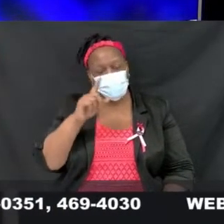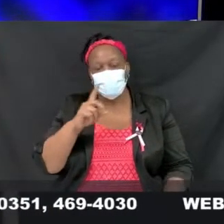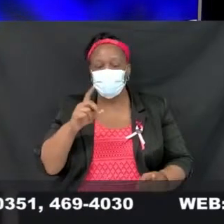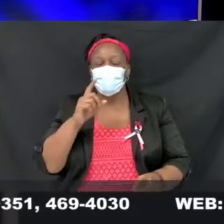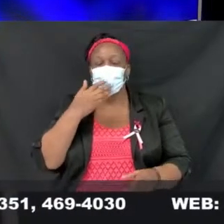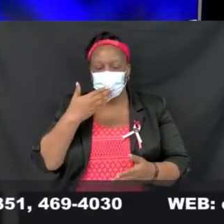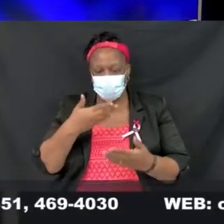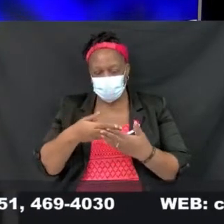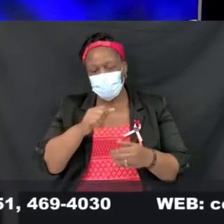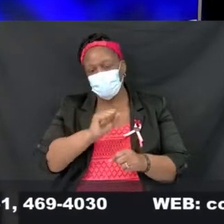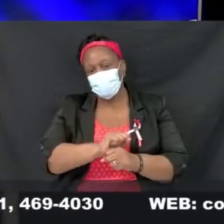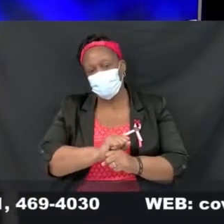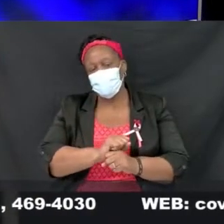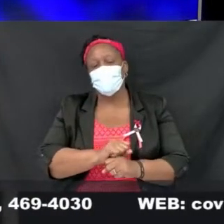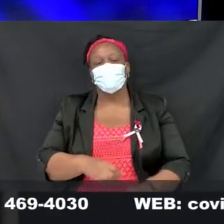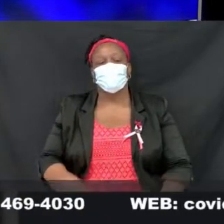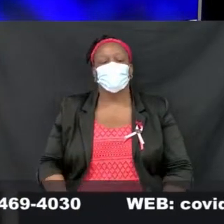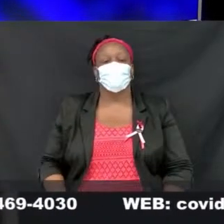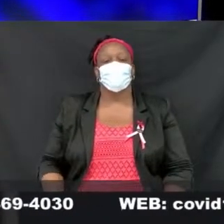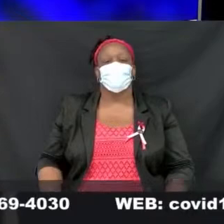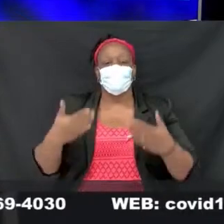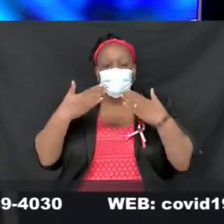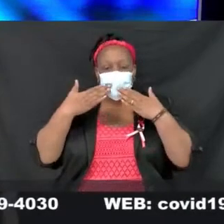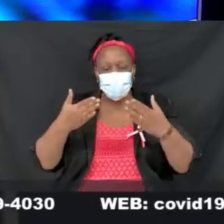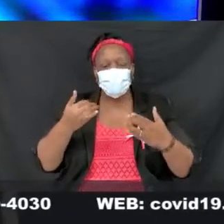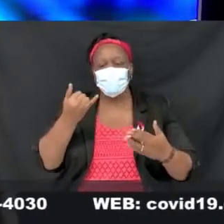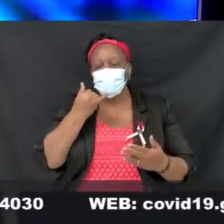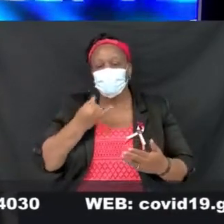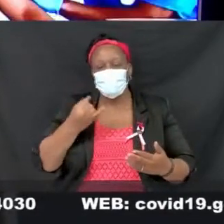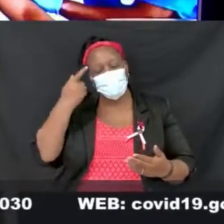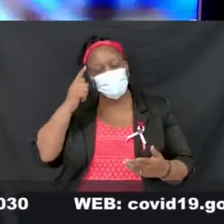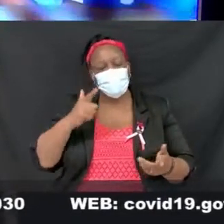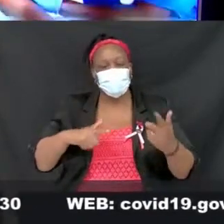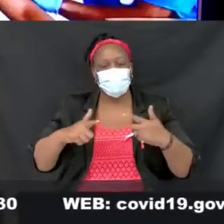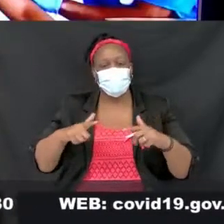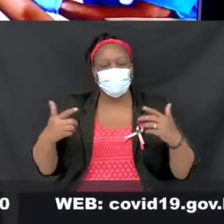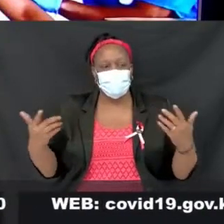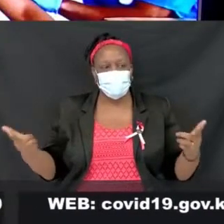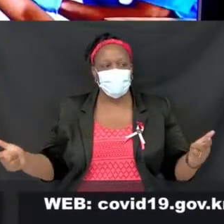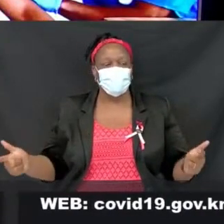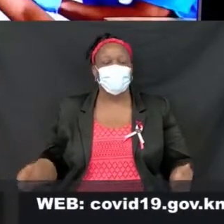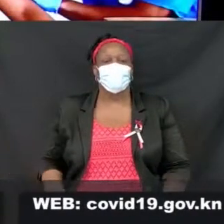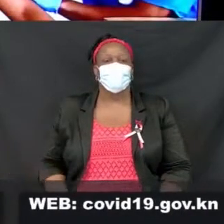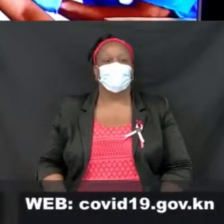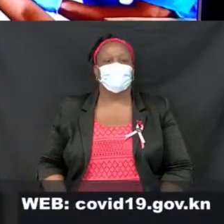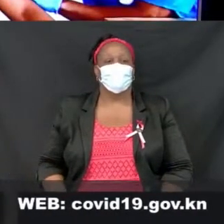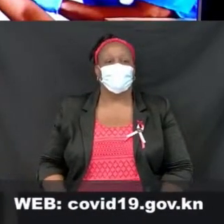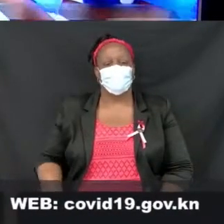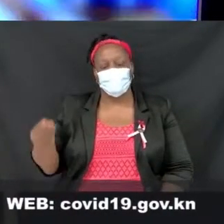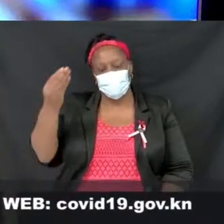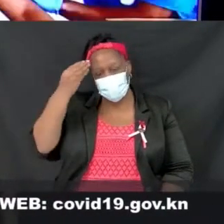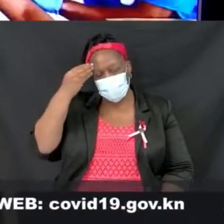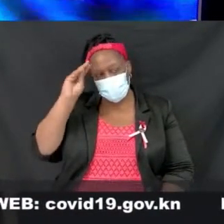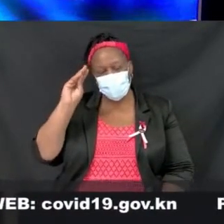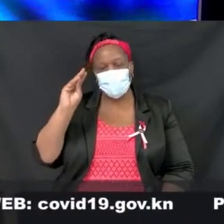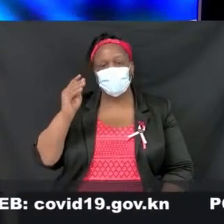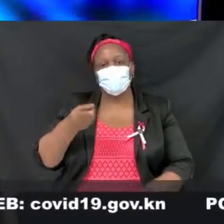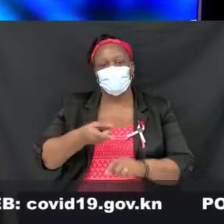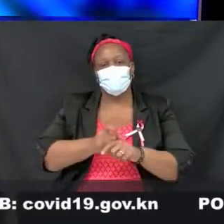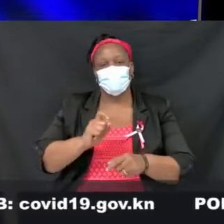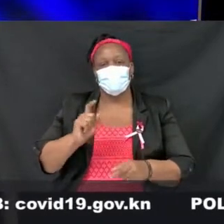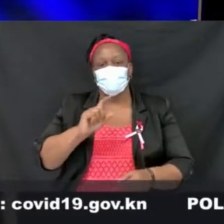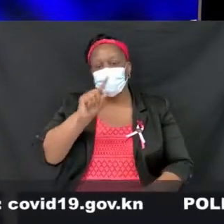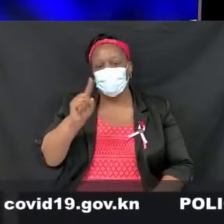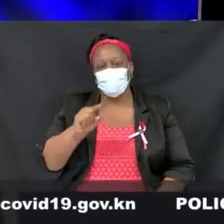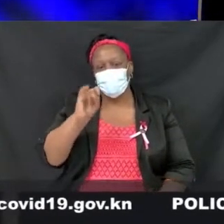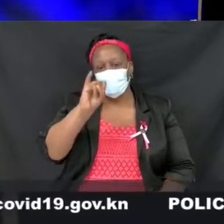for her service of sign language. We welcome back AJ, who had a very good vacation. I wouldn't